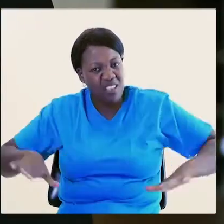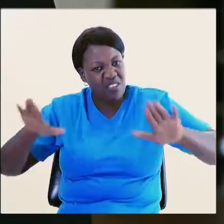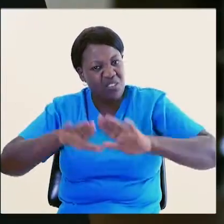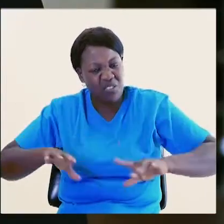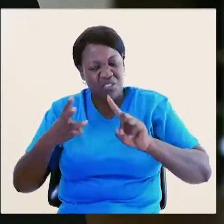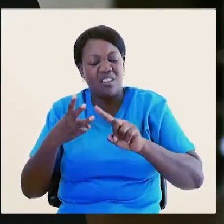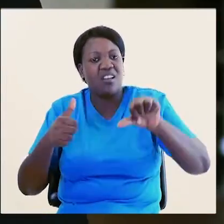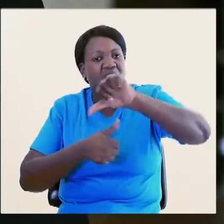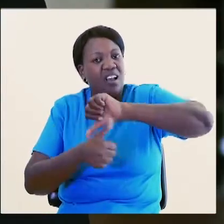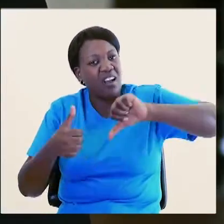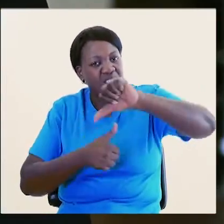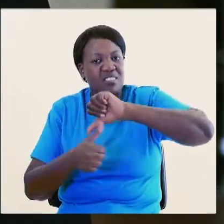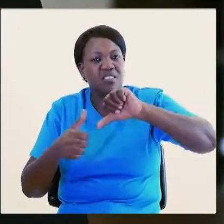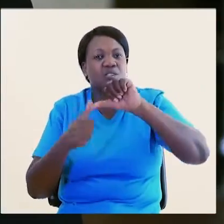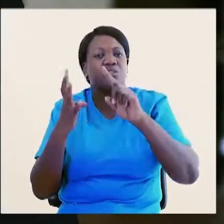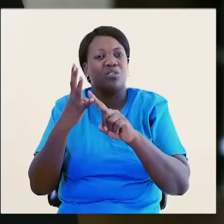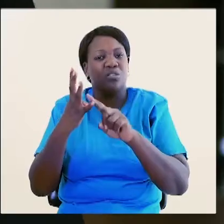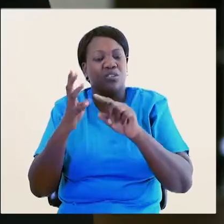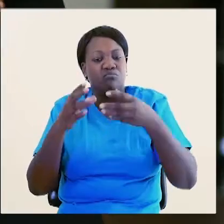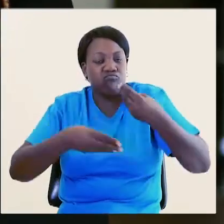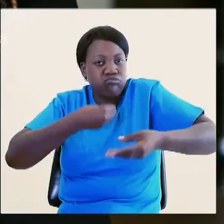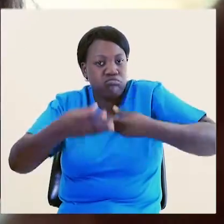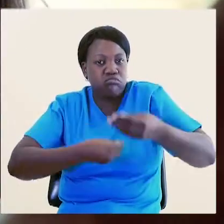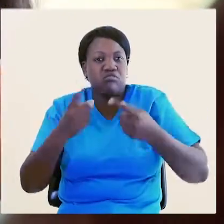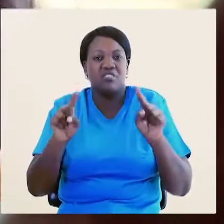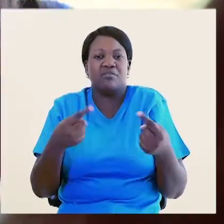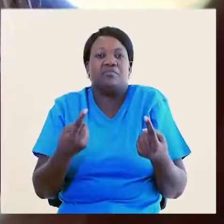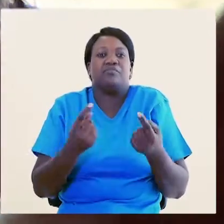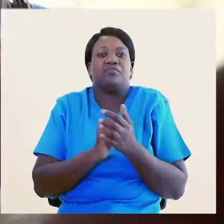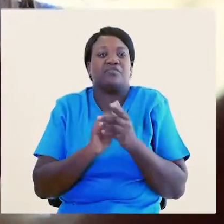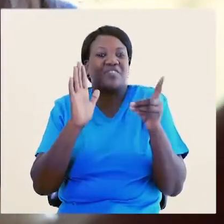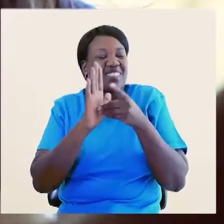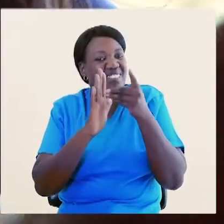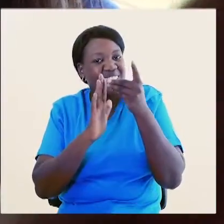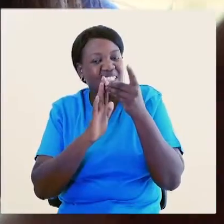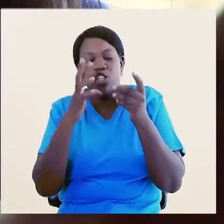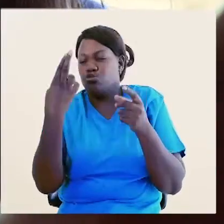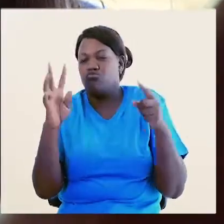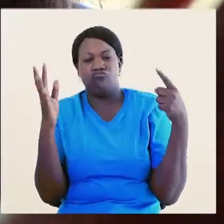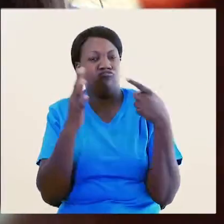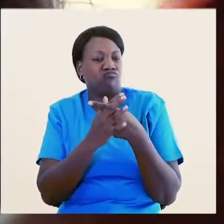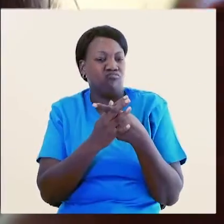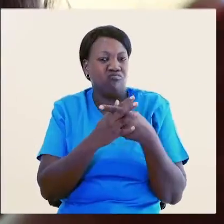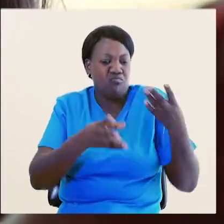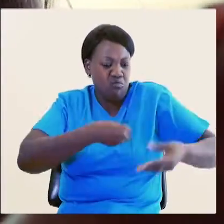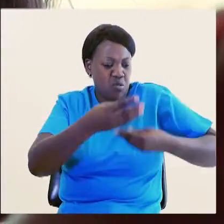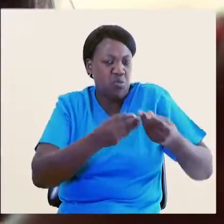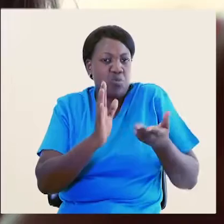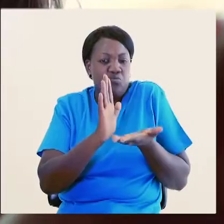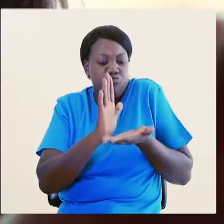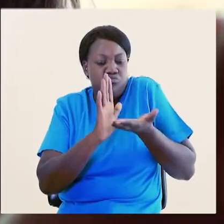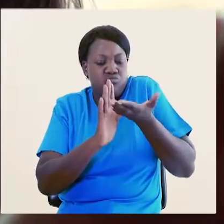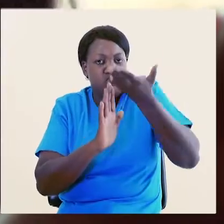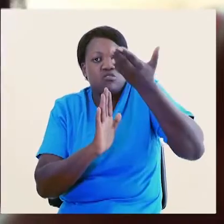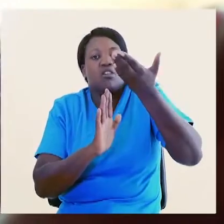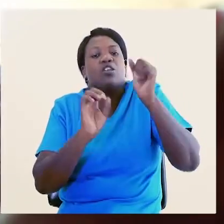indicators, social indicators, and economic indicators. You know, I think development cannot take place without economic growth. So our